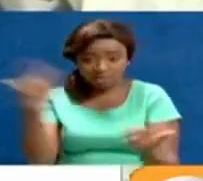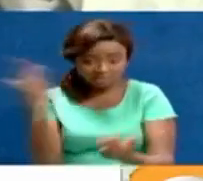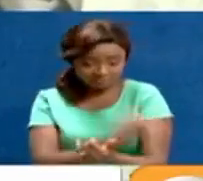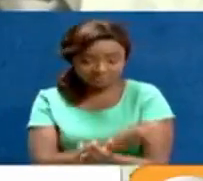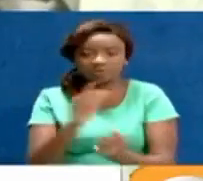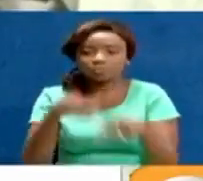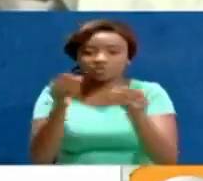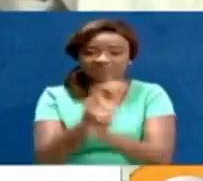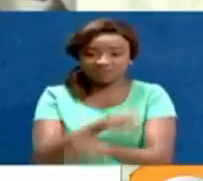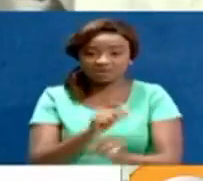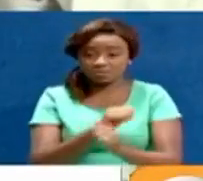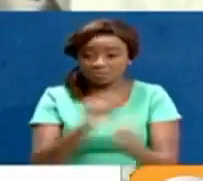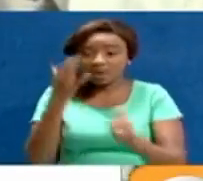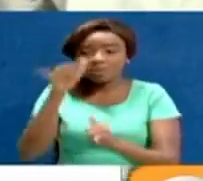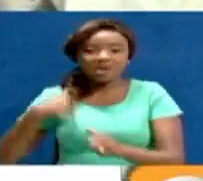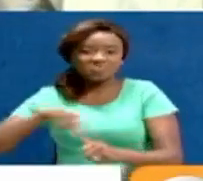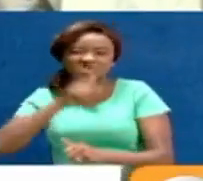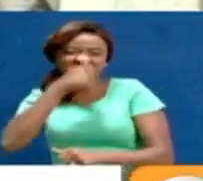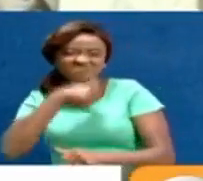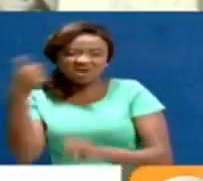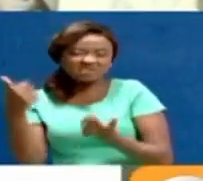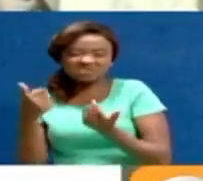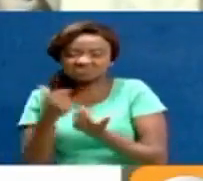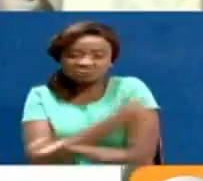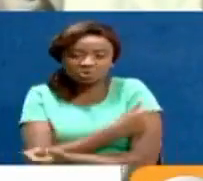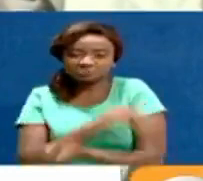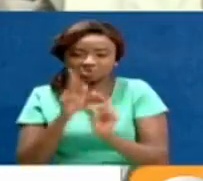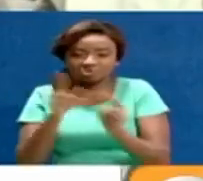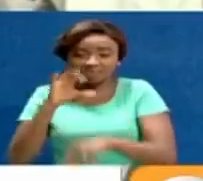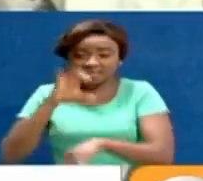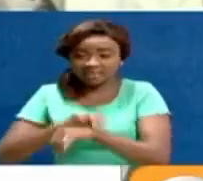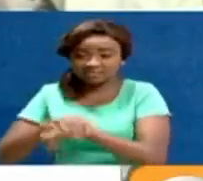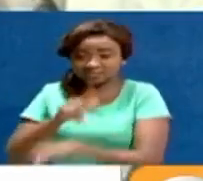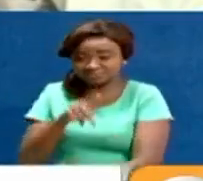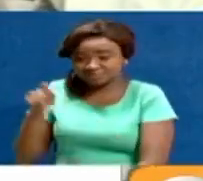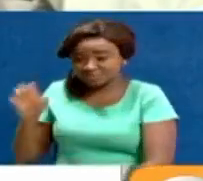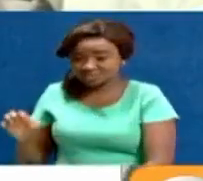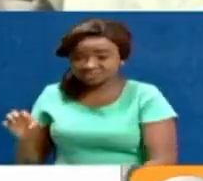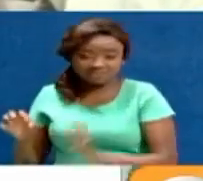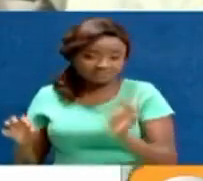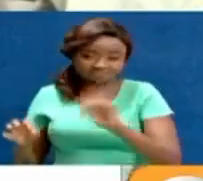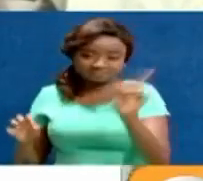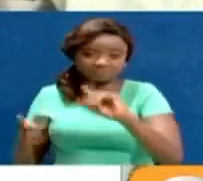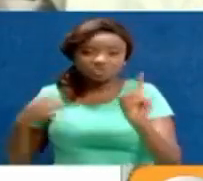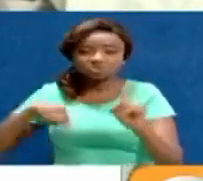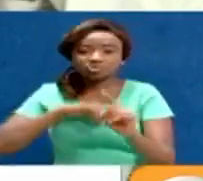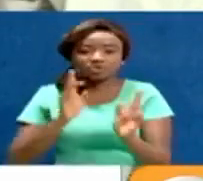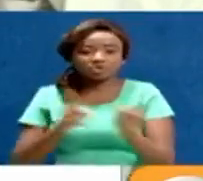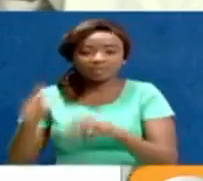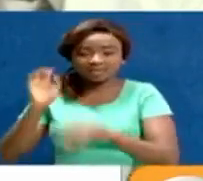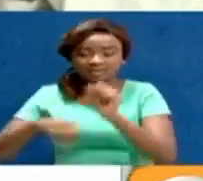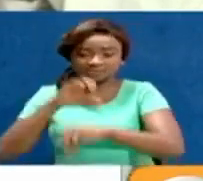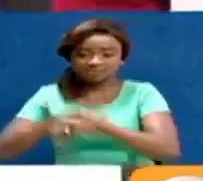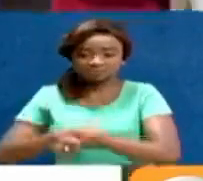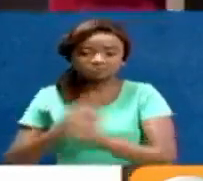as a private hospital, we don't get those personal protective equipments, so we usually source for